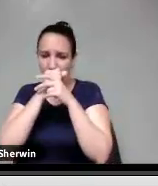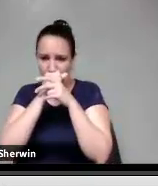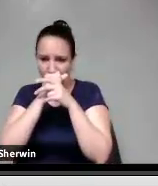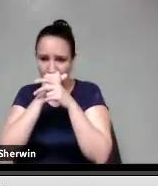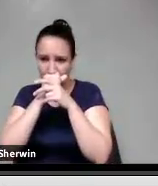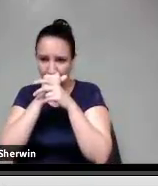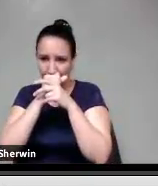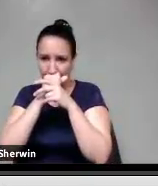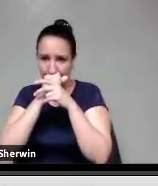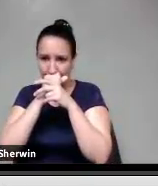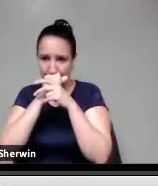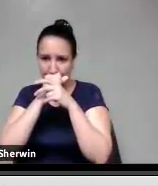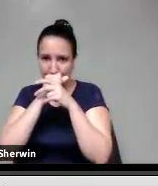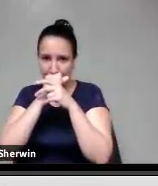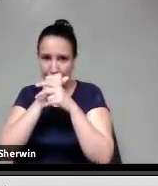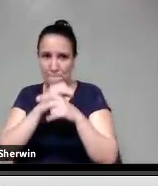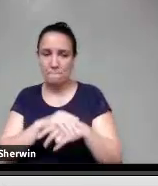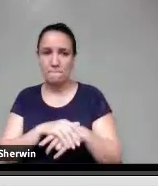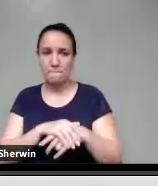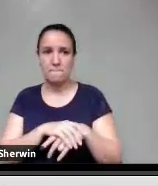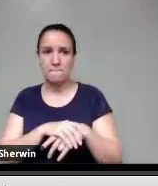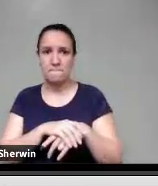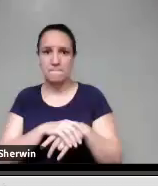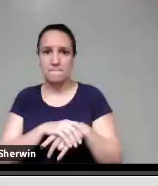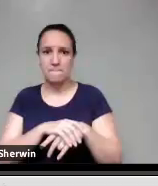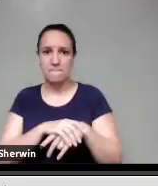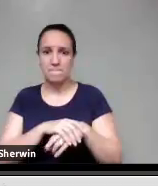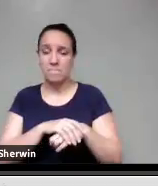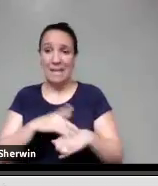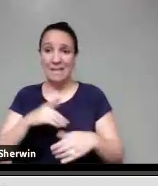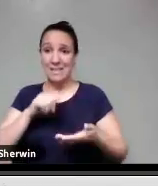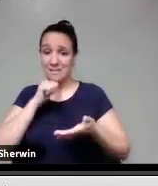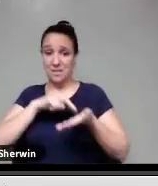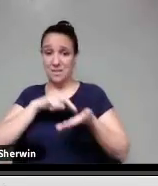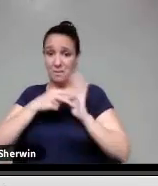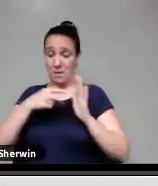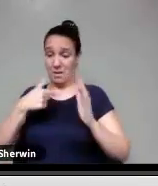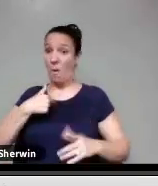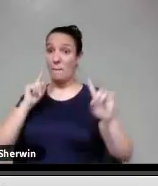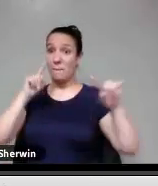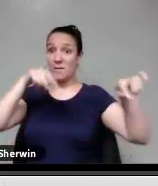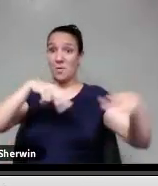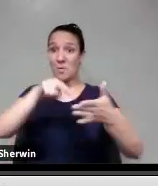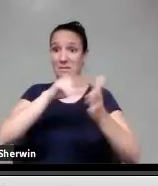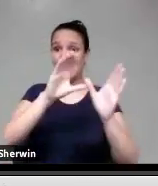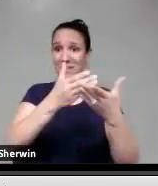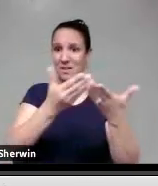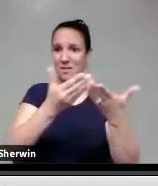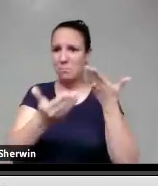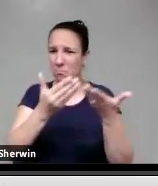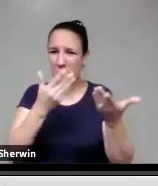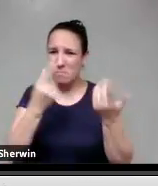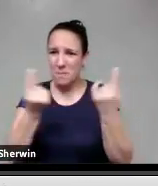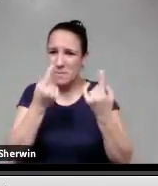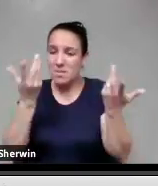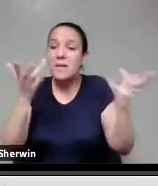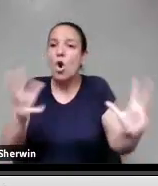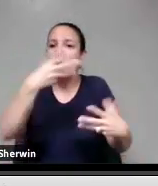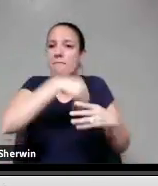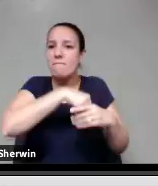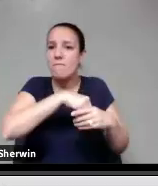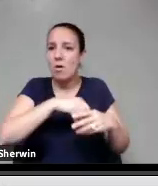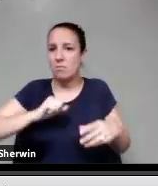matter of somebody just jumping in to a pool they've never been in before to go to a dance class. Maybe there's somebody on staff that already has kids involved in